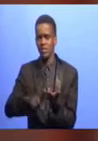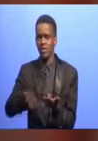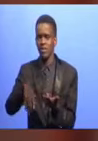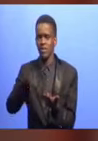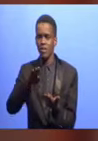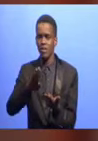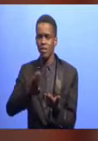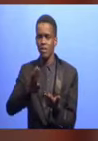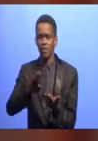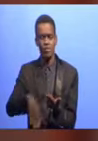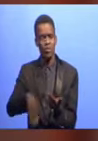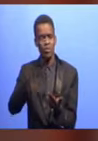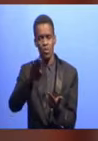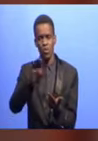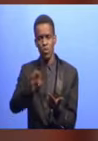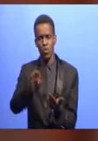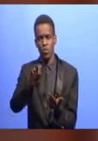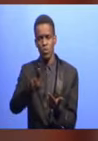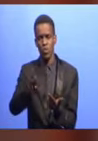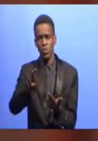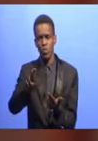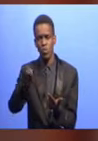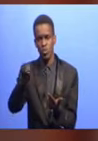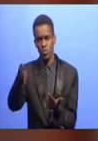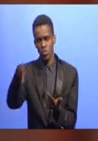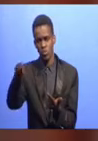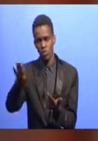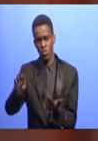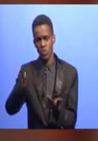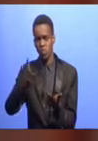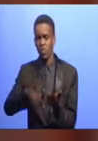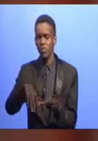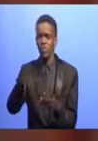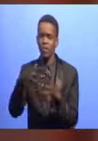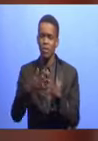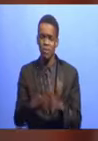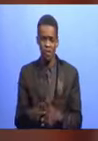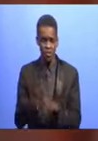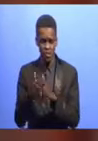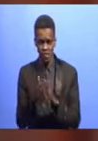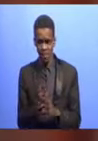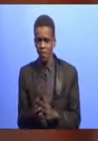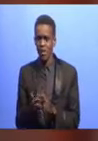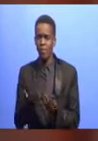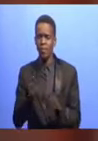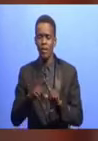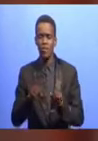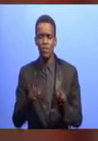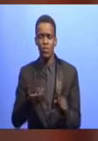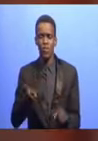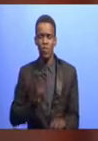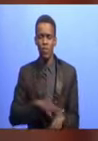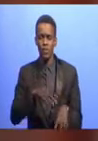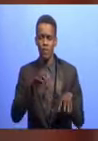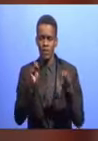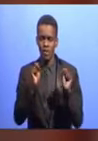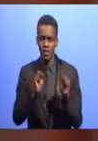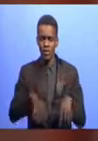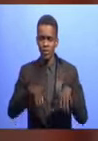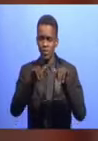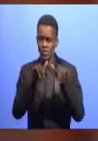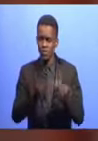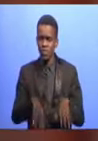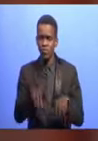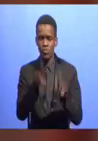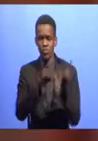Jaanong re dumela gore ke nako yaano ya gore re di dirise le rona re di enjoy. So ha thuso ya potlako e